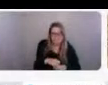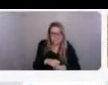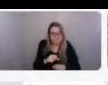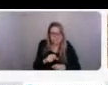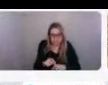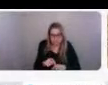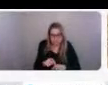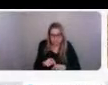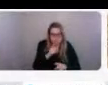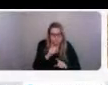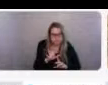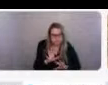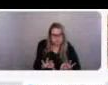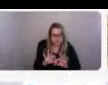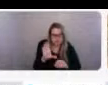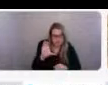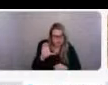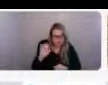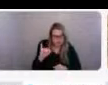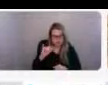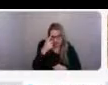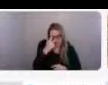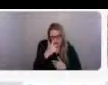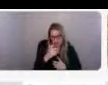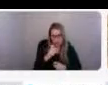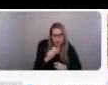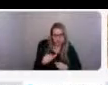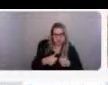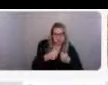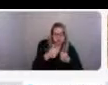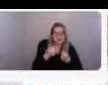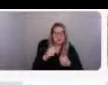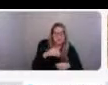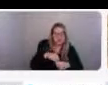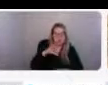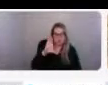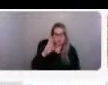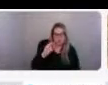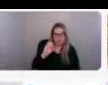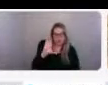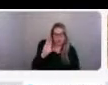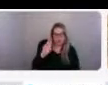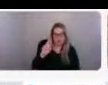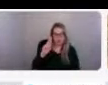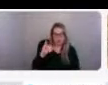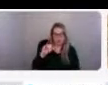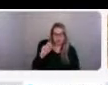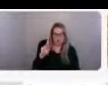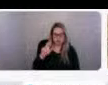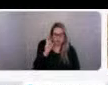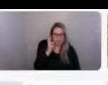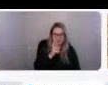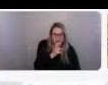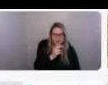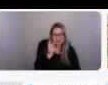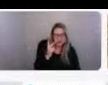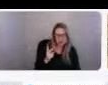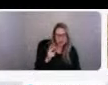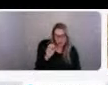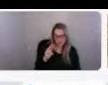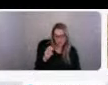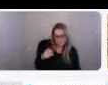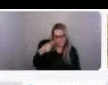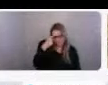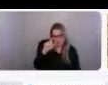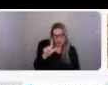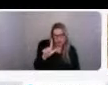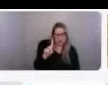essentially the community of interest for those of us who live on mccormick ranch um if you look at the map for ld4 you'll see